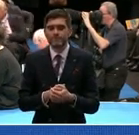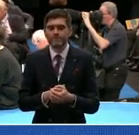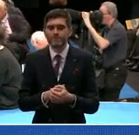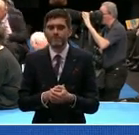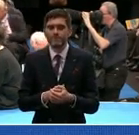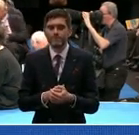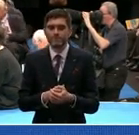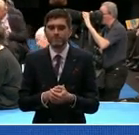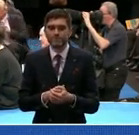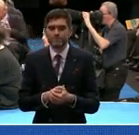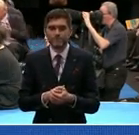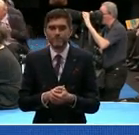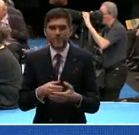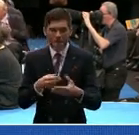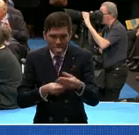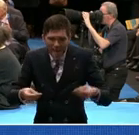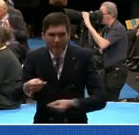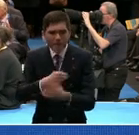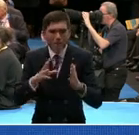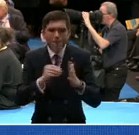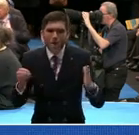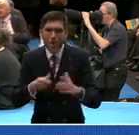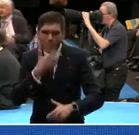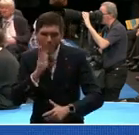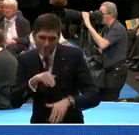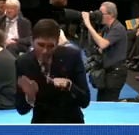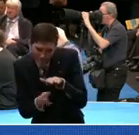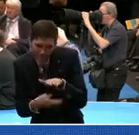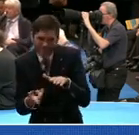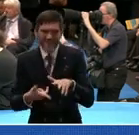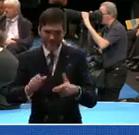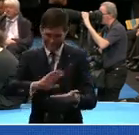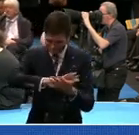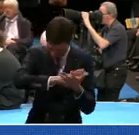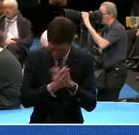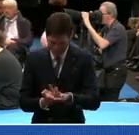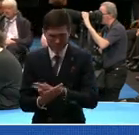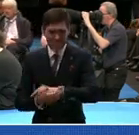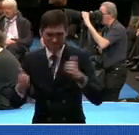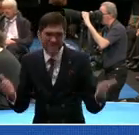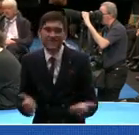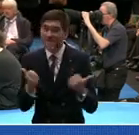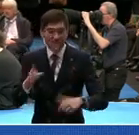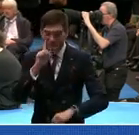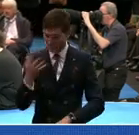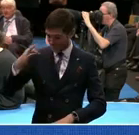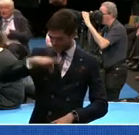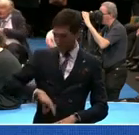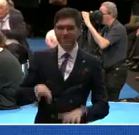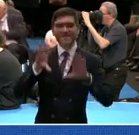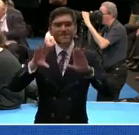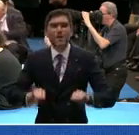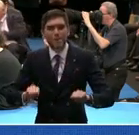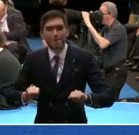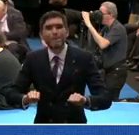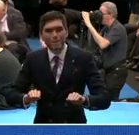We are smashing the economic model of the people smugglers so that they can no longer profit from human misery.